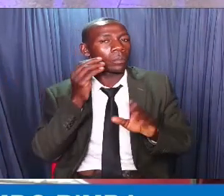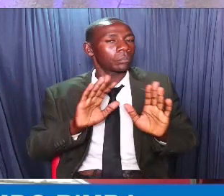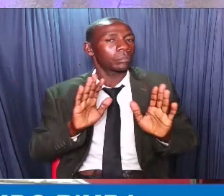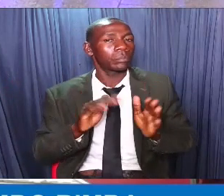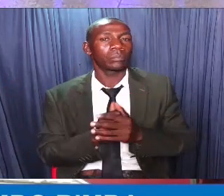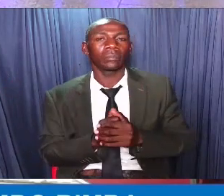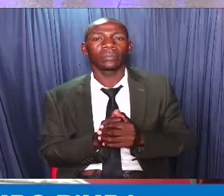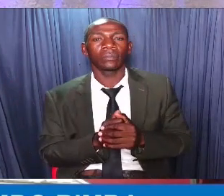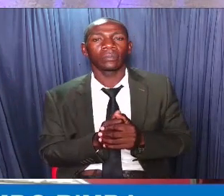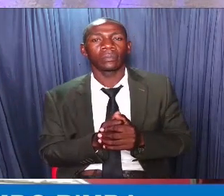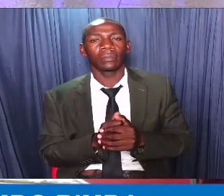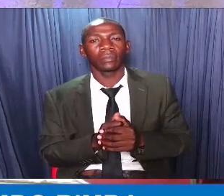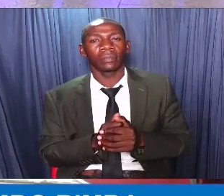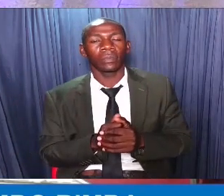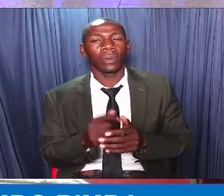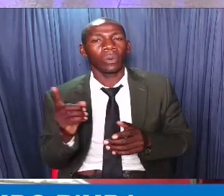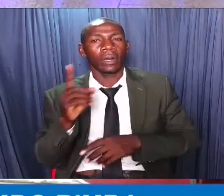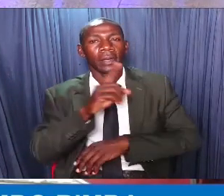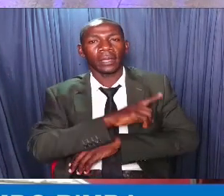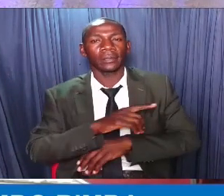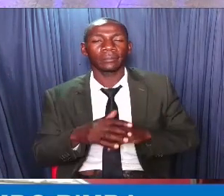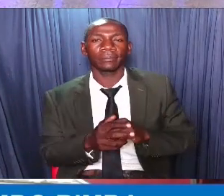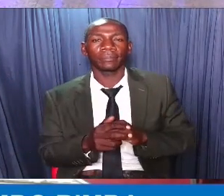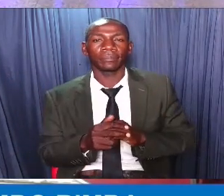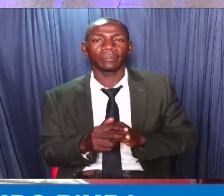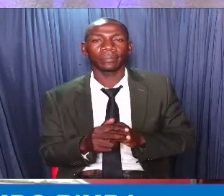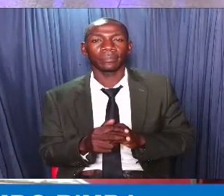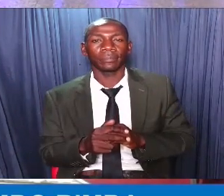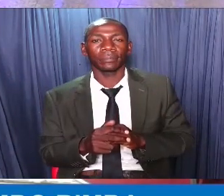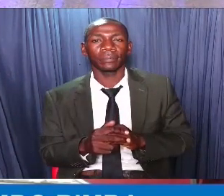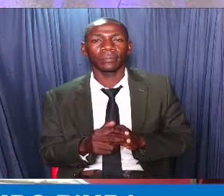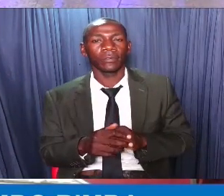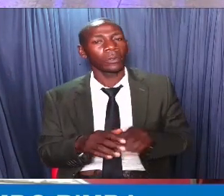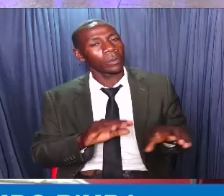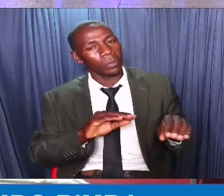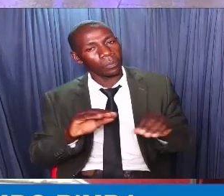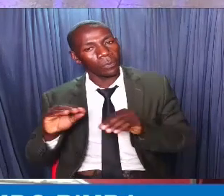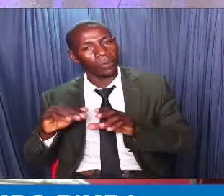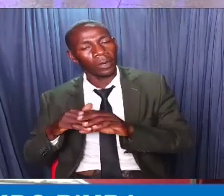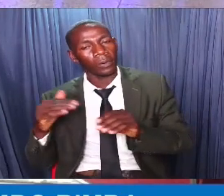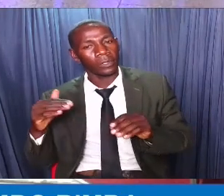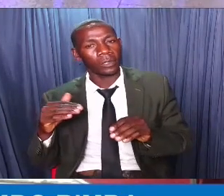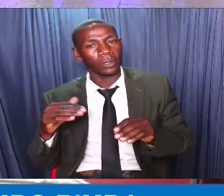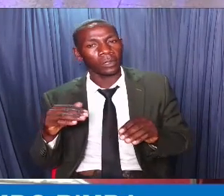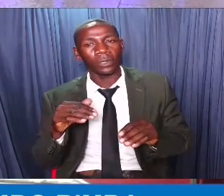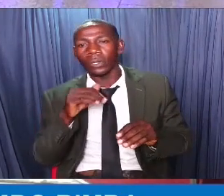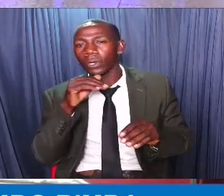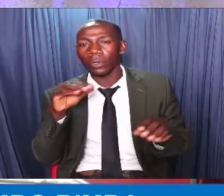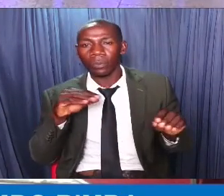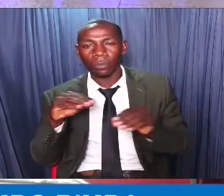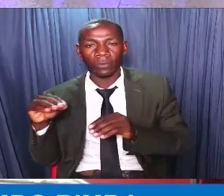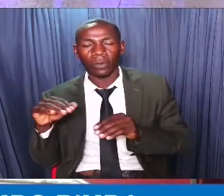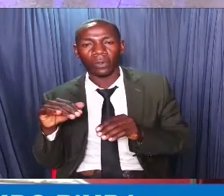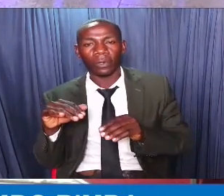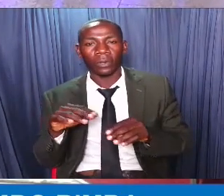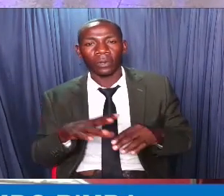the home time to time. Hasa siku moja. So one day. Tukatoka nje. We got out. Tujahamia ndani. We had not moved into